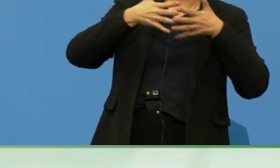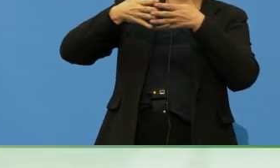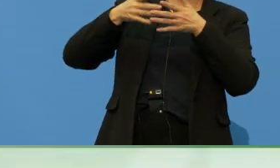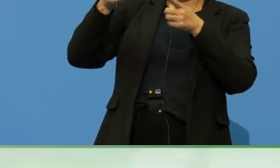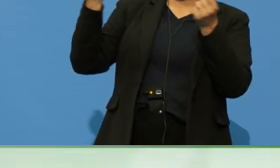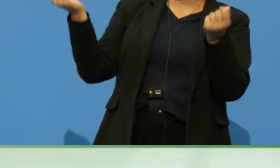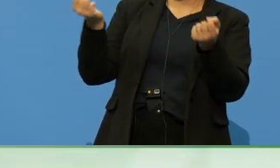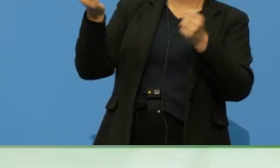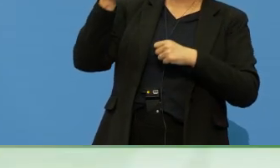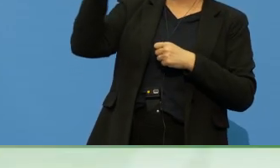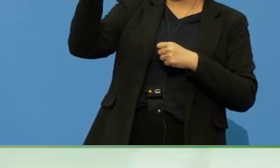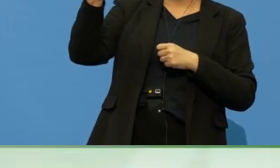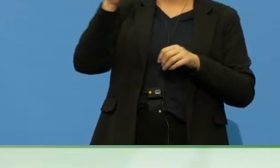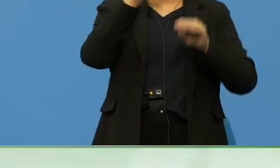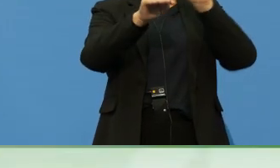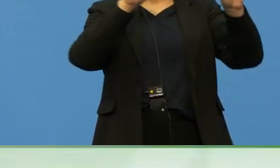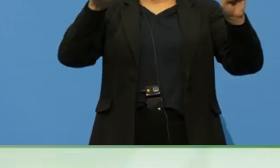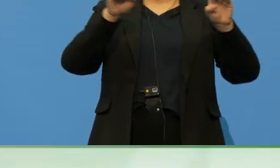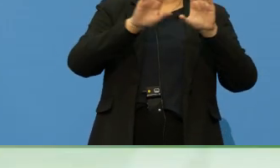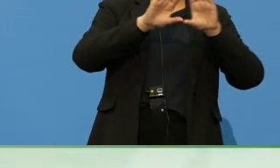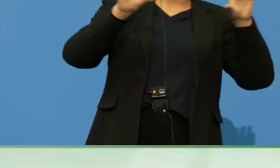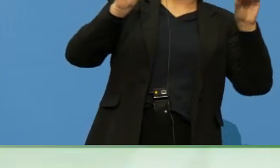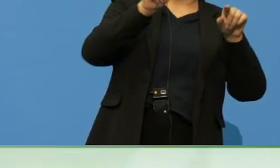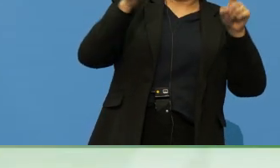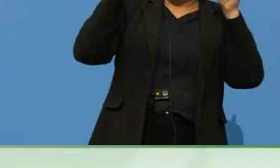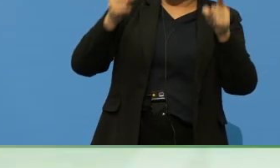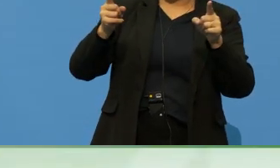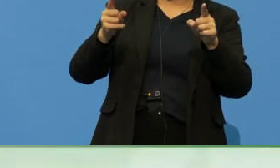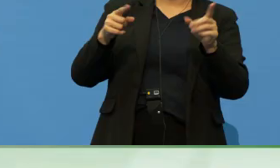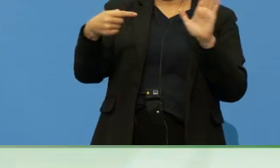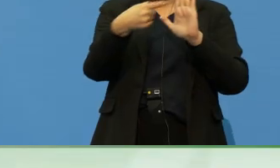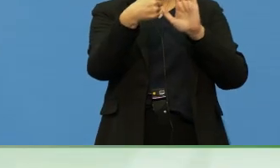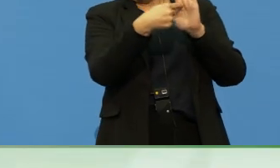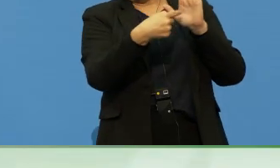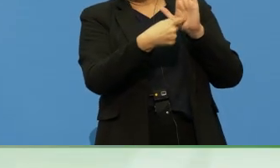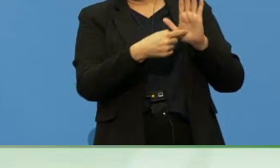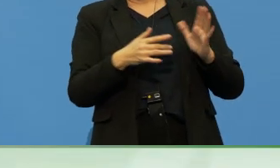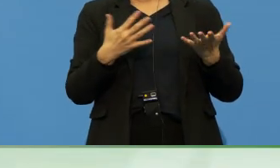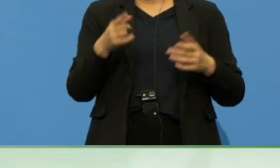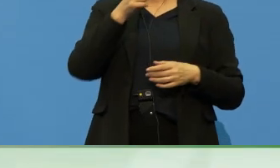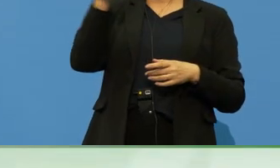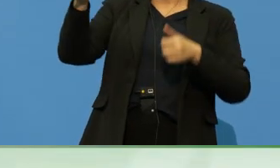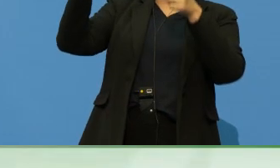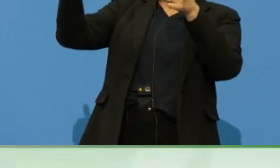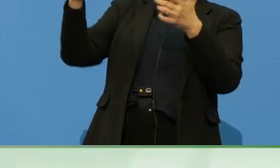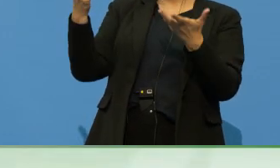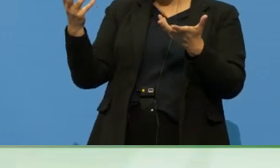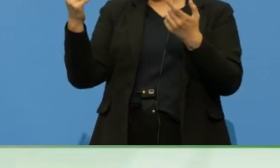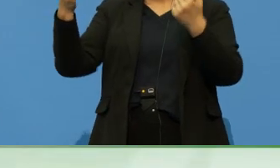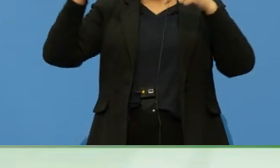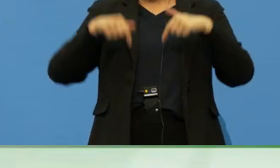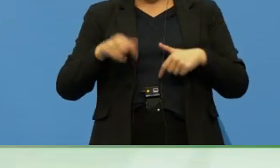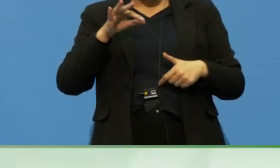the companies, but that's also a way to move forward. Yeah, that's a tool in itself as